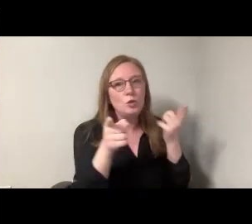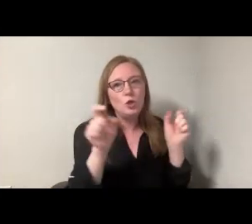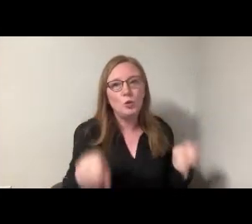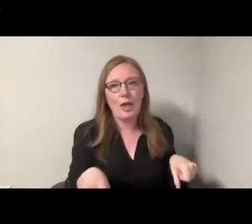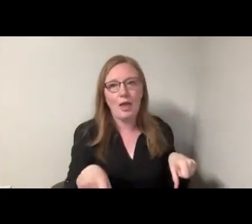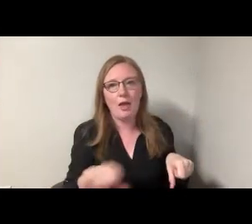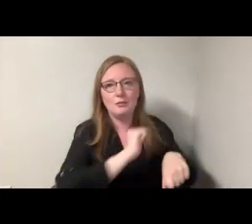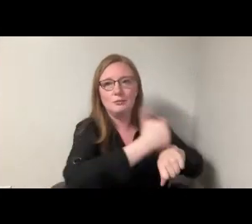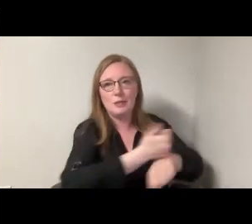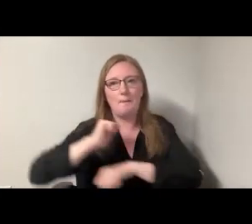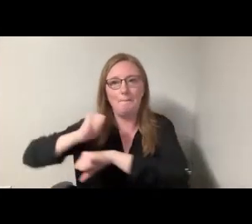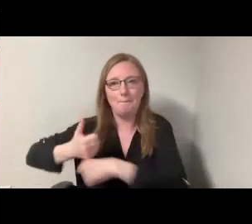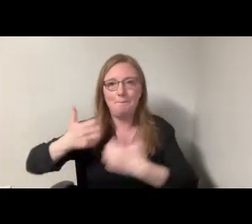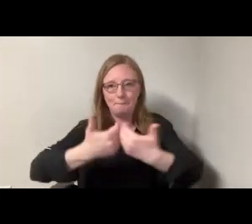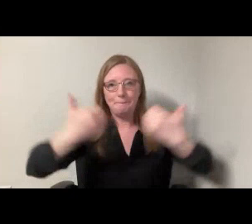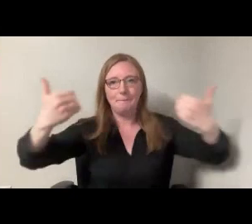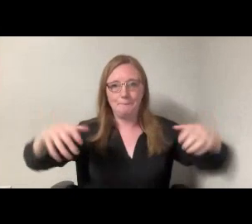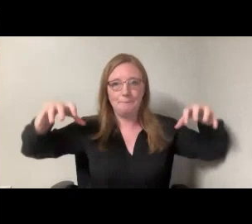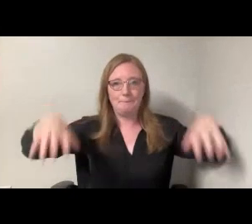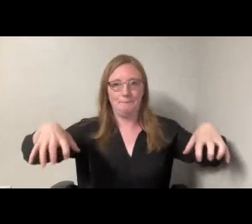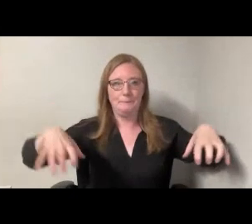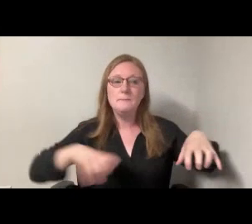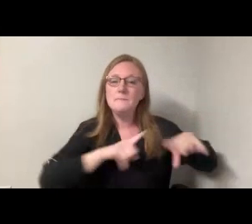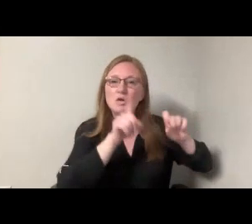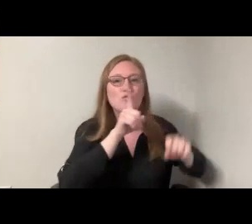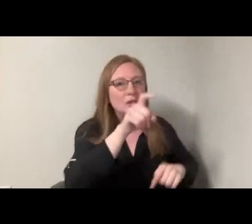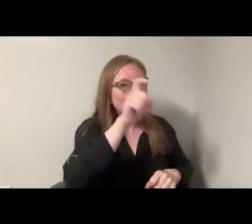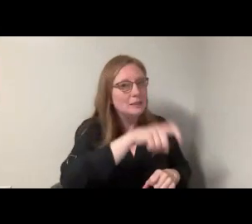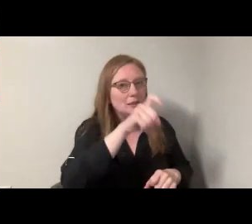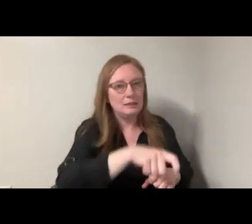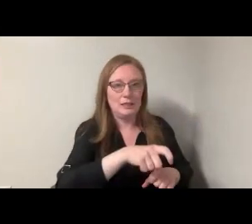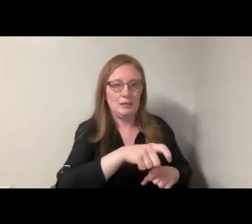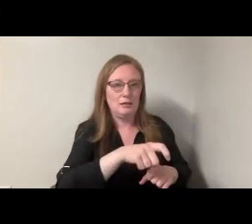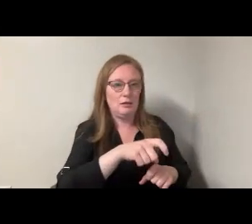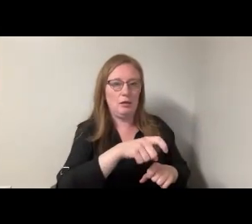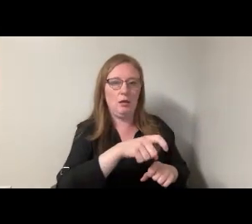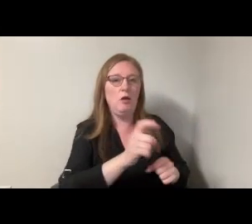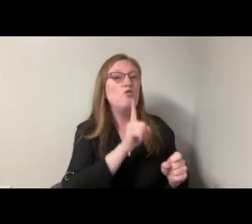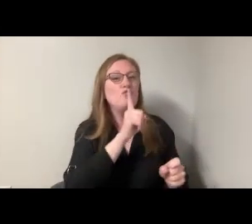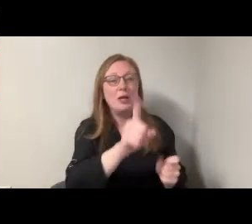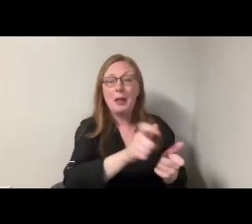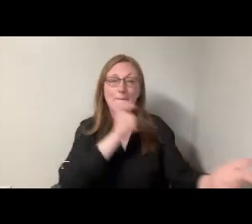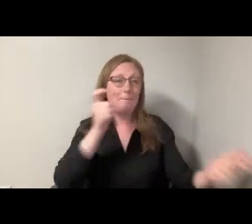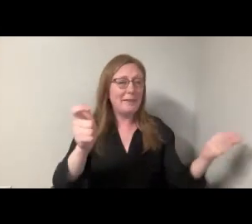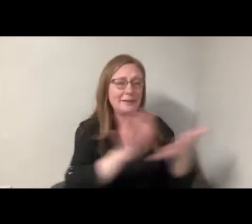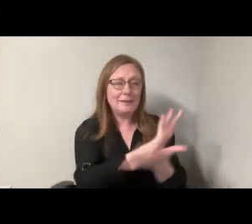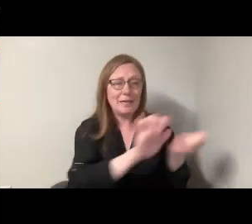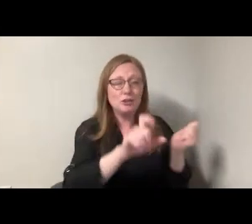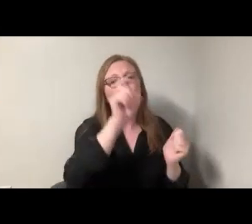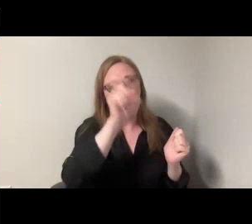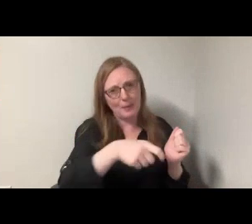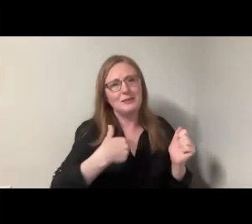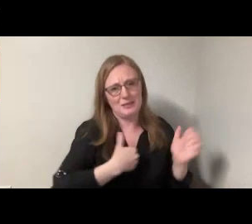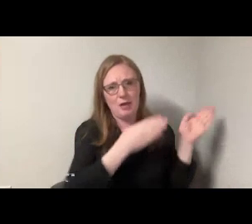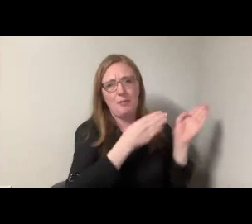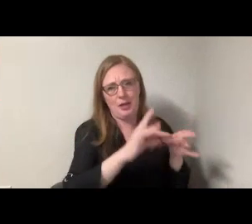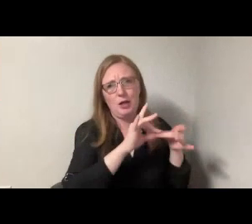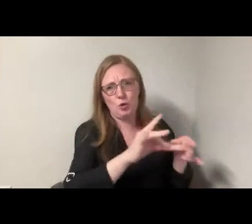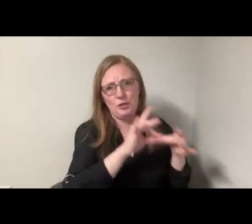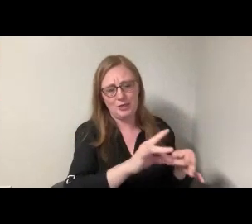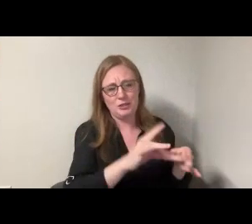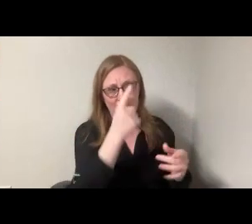in to help on operational coordination, but you really need them, especially the big disasters, the planning coordination, which